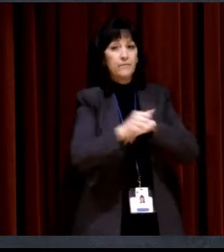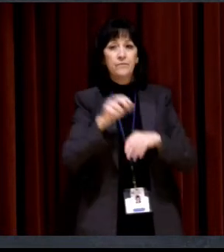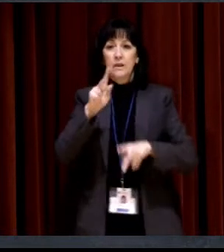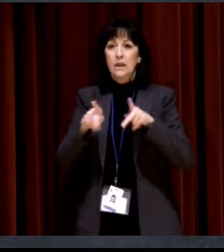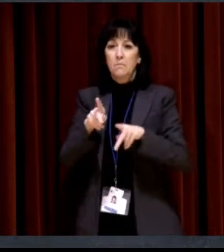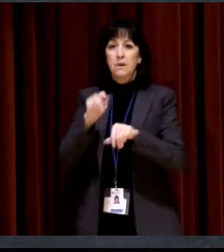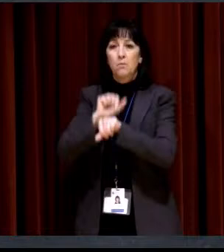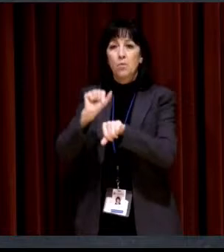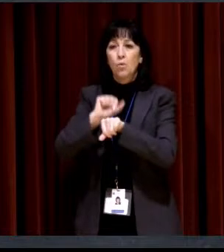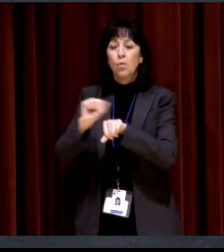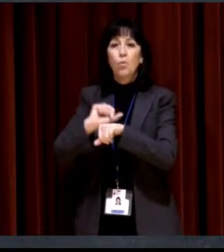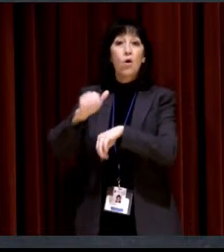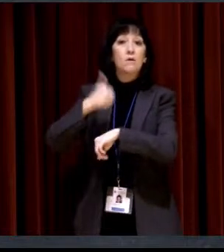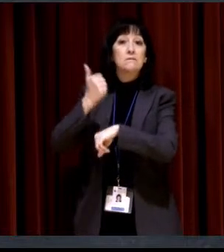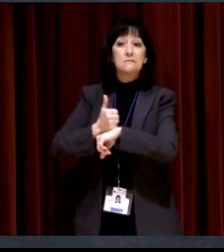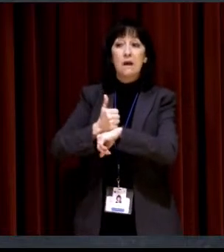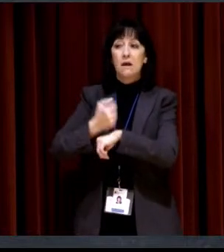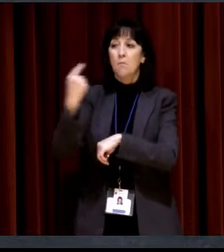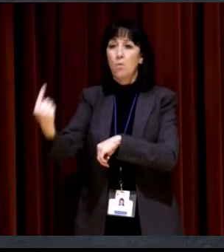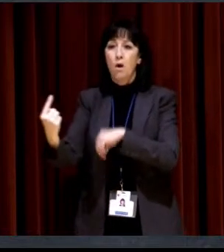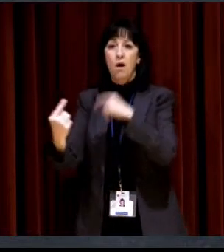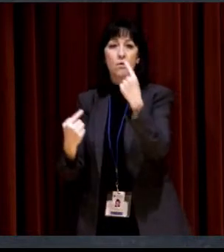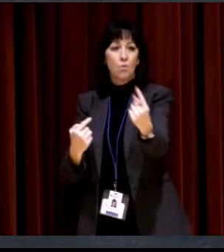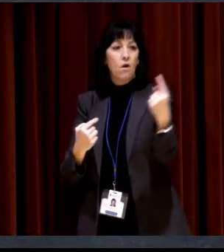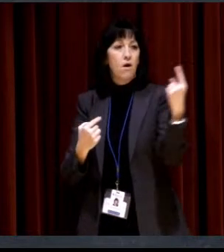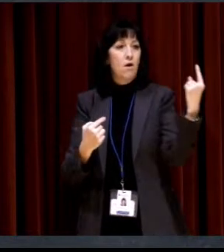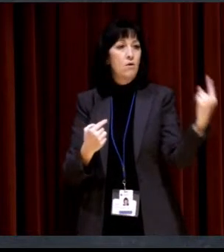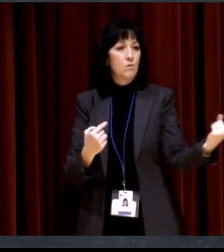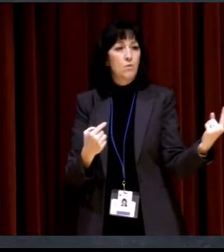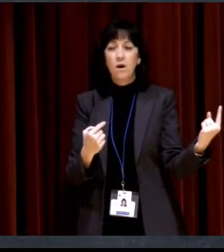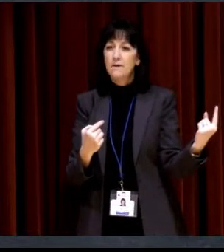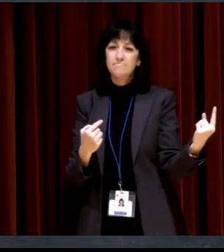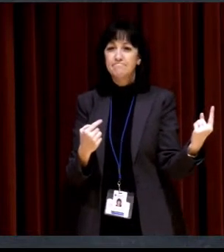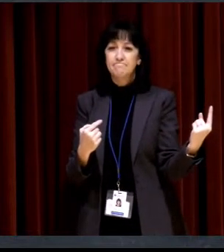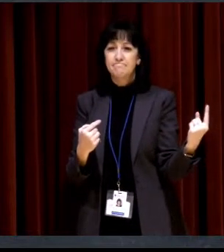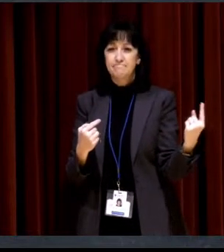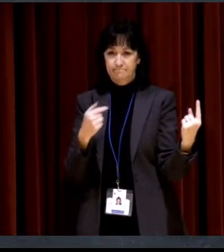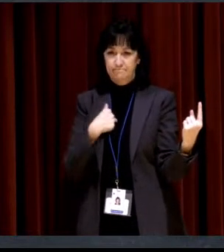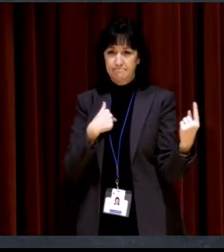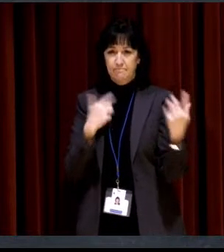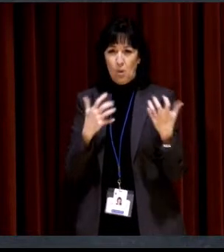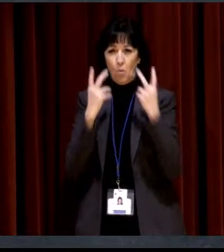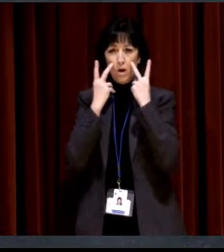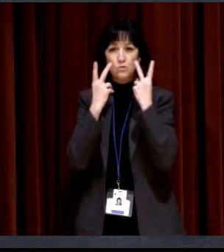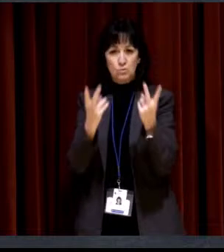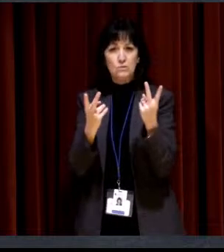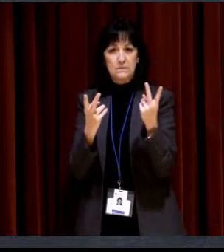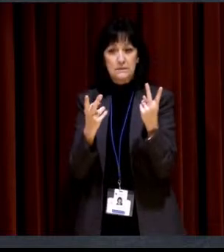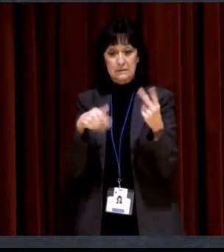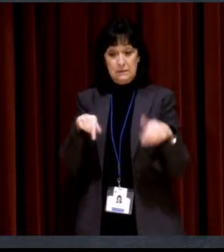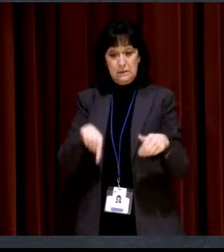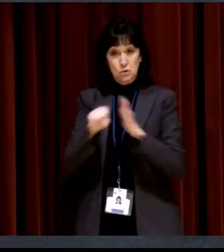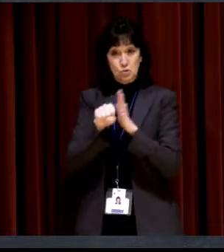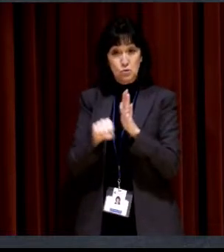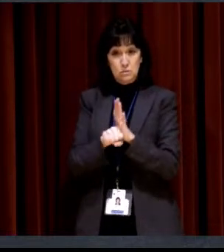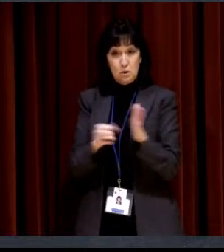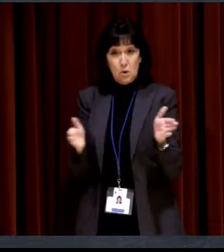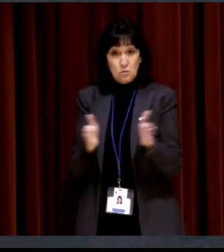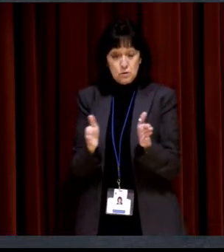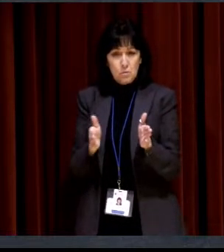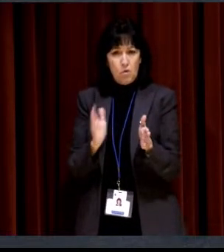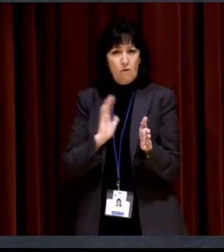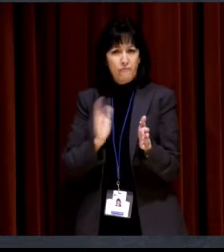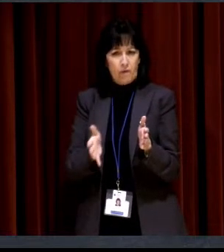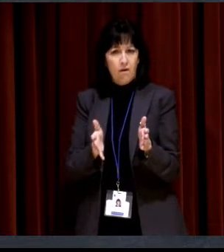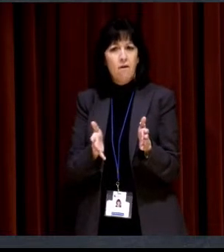see this collaborative and education all across the state of Delaware be more innovative in